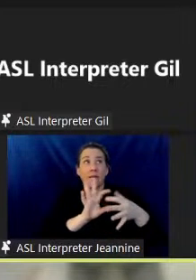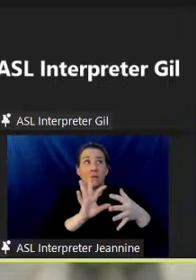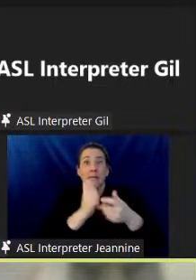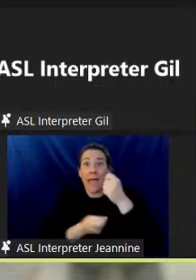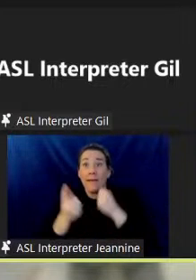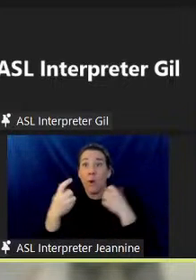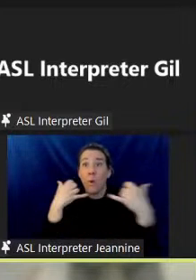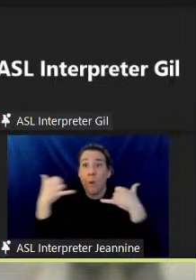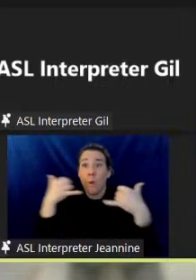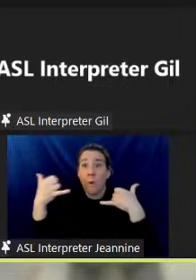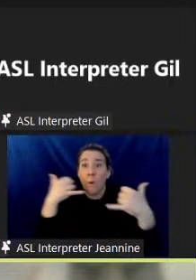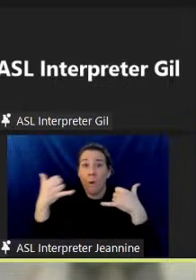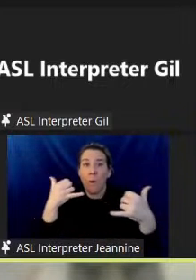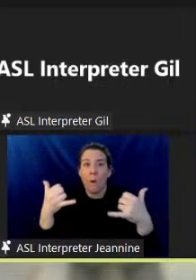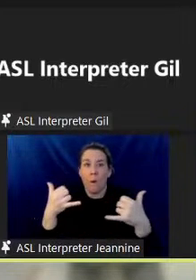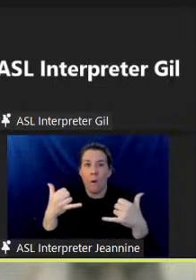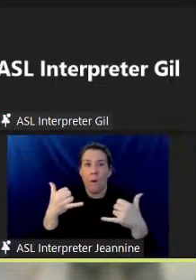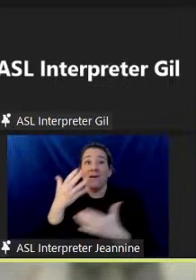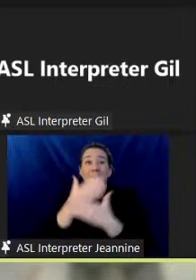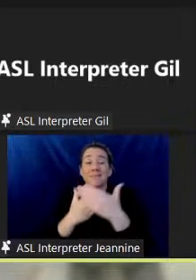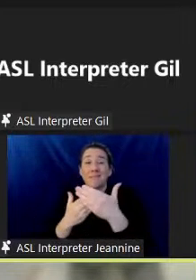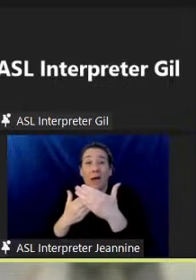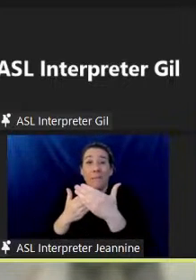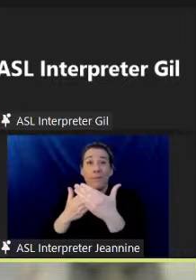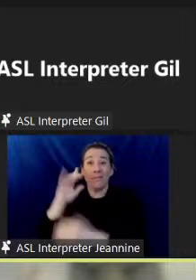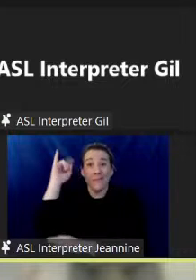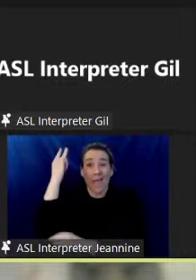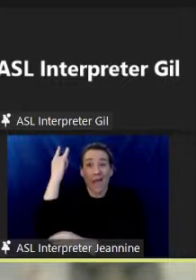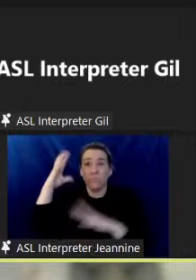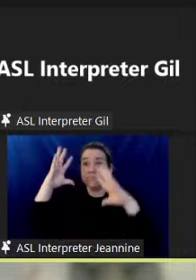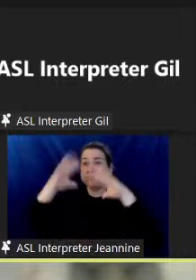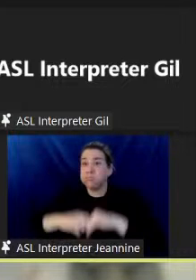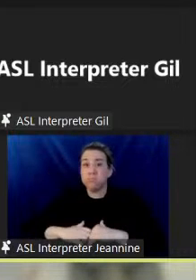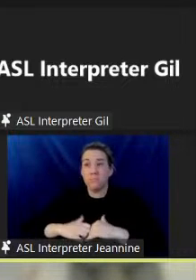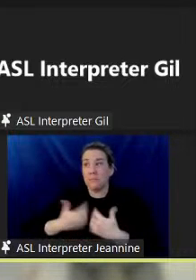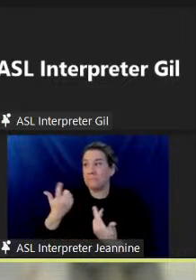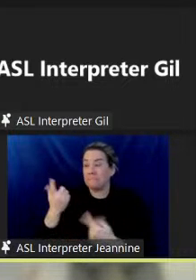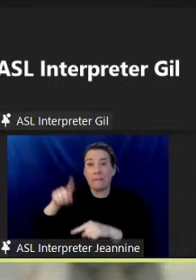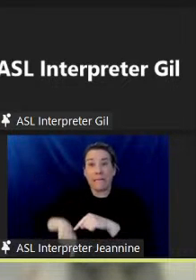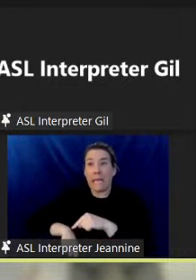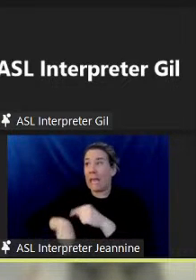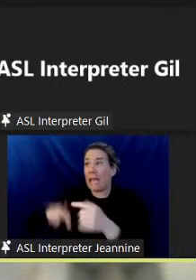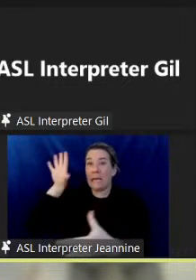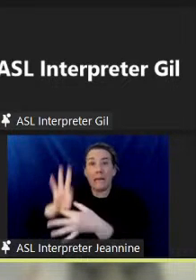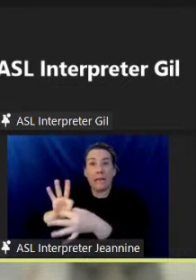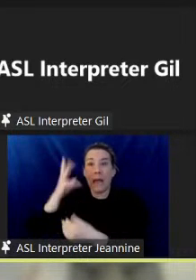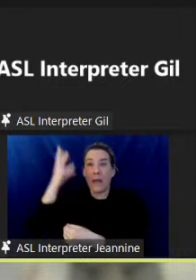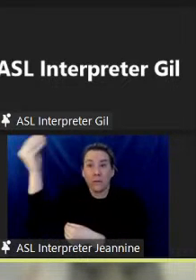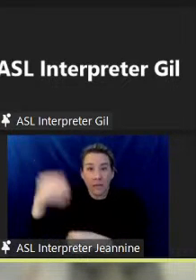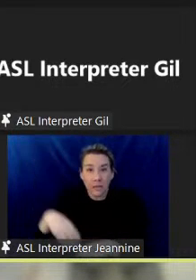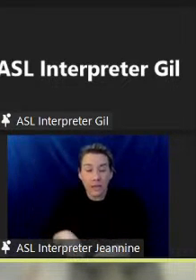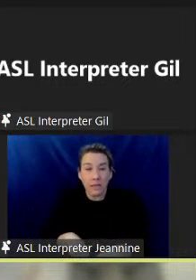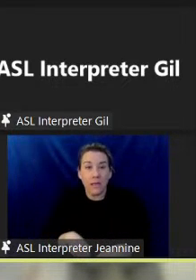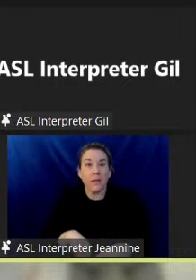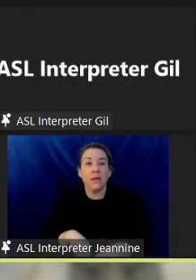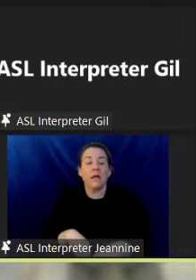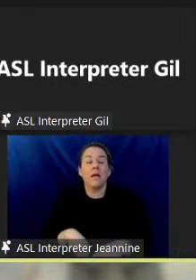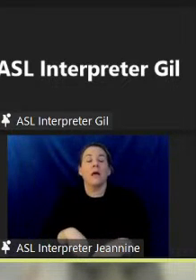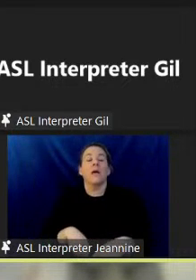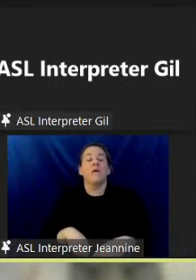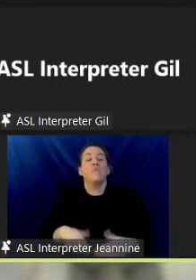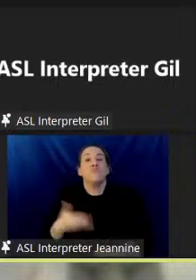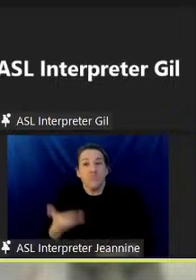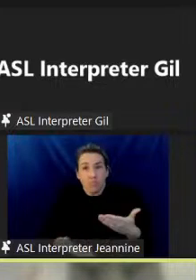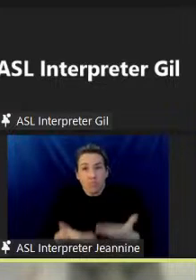busy and some towers will be down that it'll be just, you won't be able to get through. The most likely communication you'll be able to make